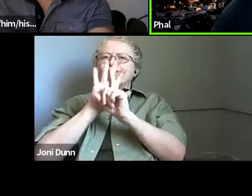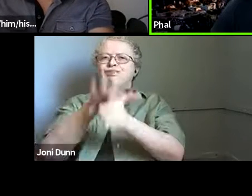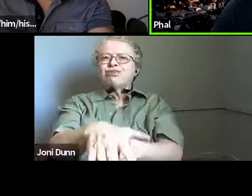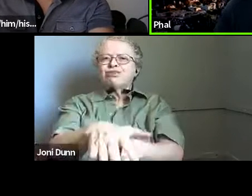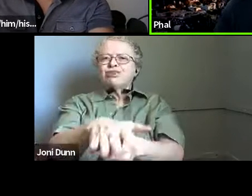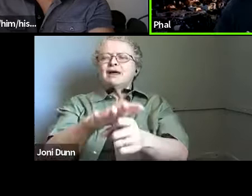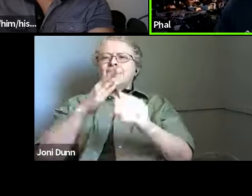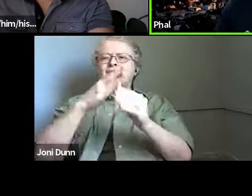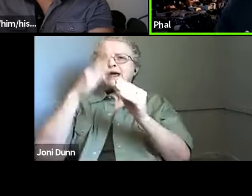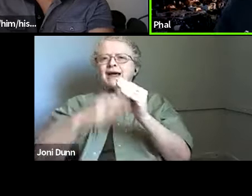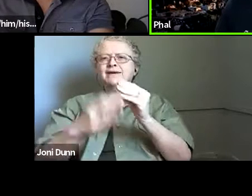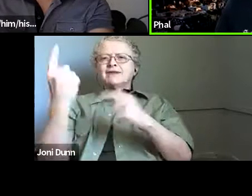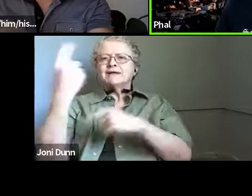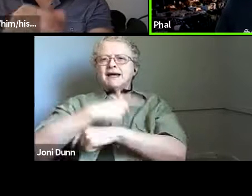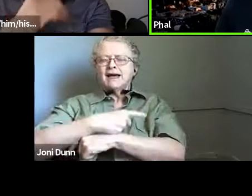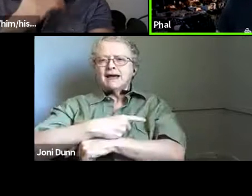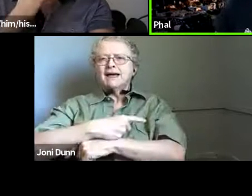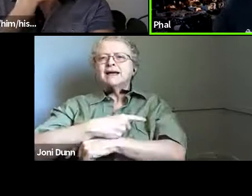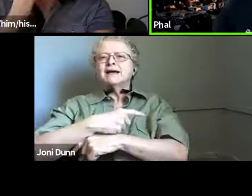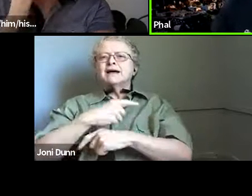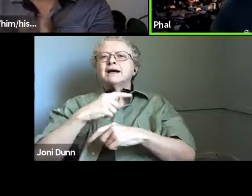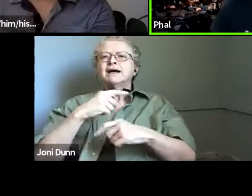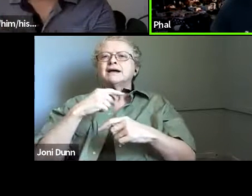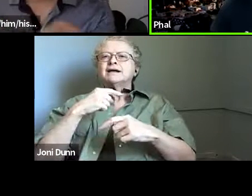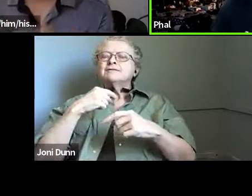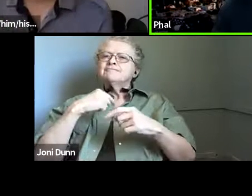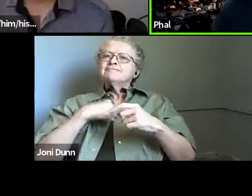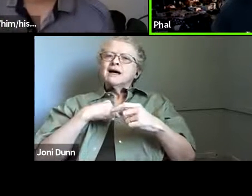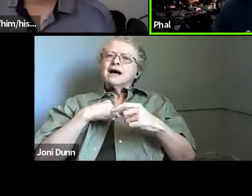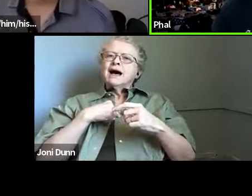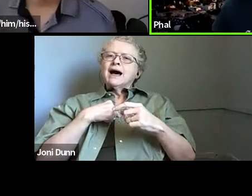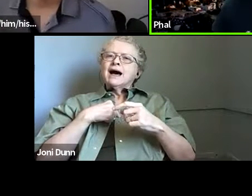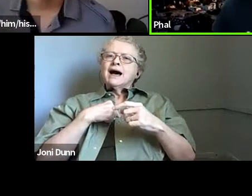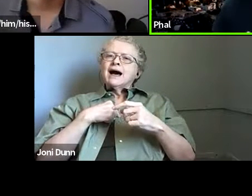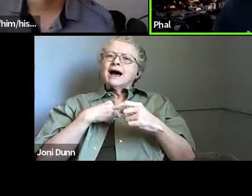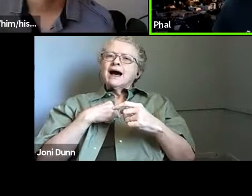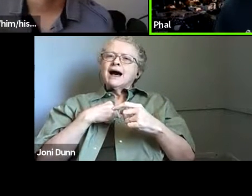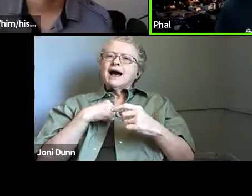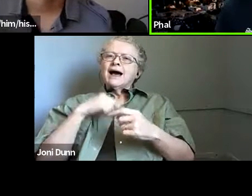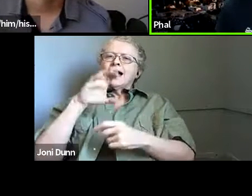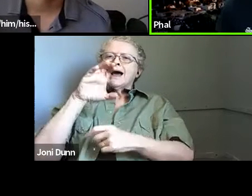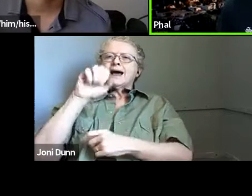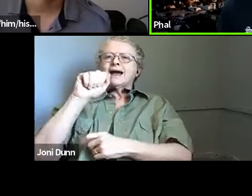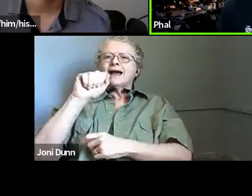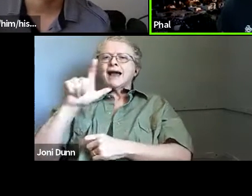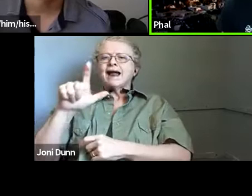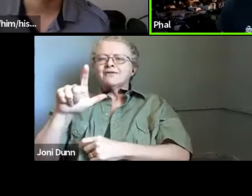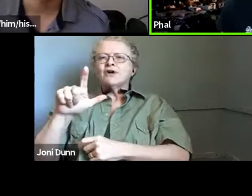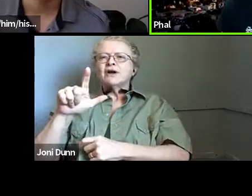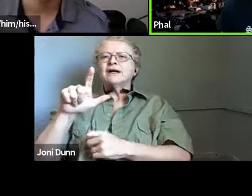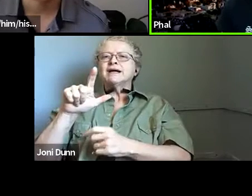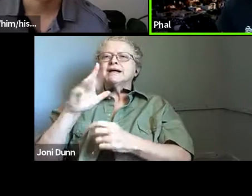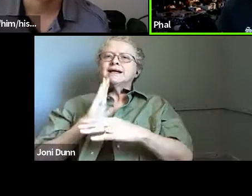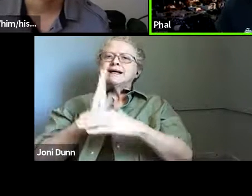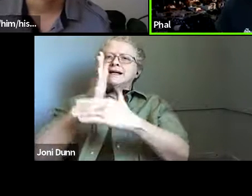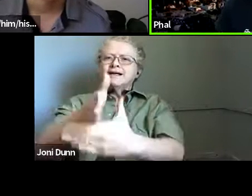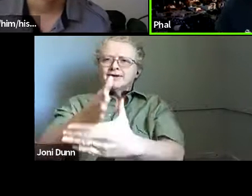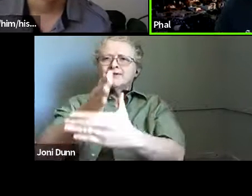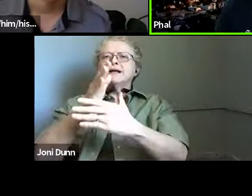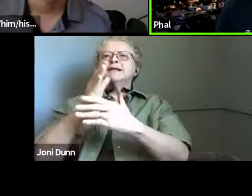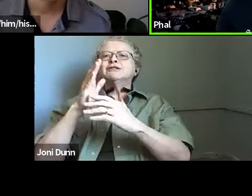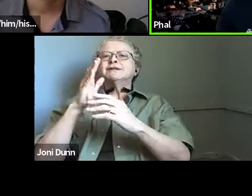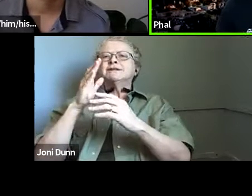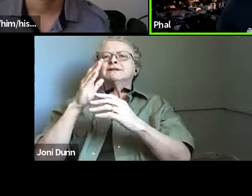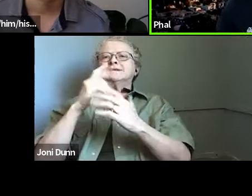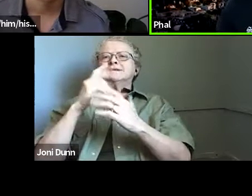day, you know, I sit on the CalVIP ESC, which is California Violence Intervention and Prevention Program, Executive Steering Committee.